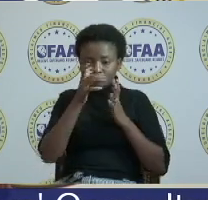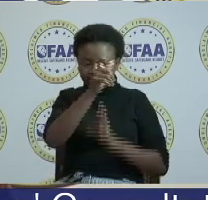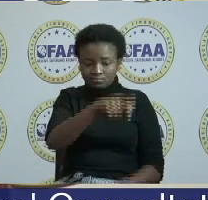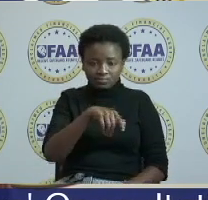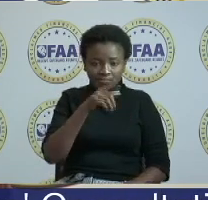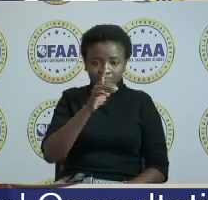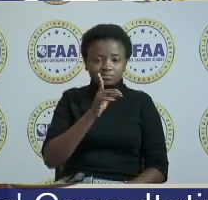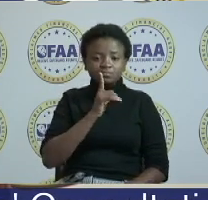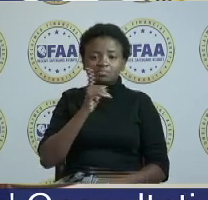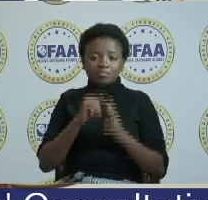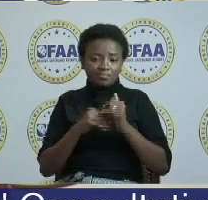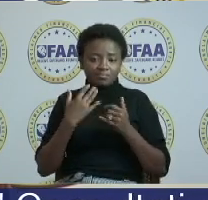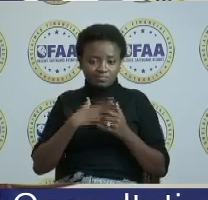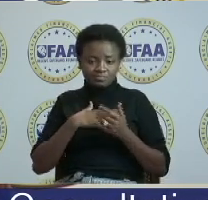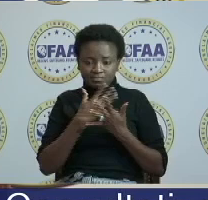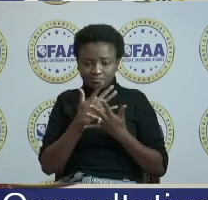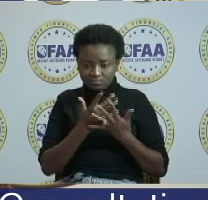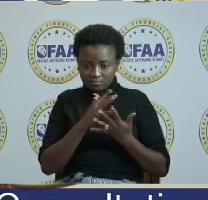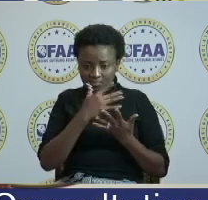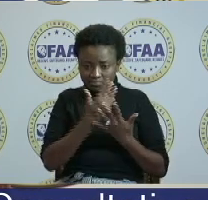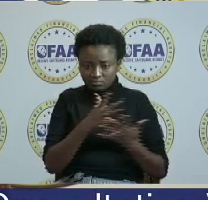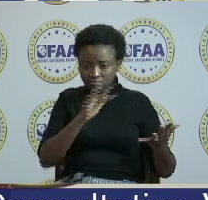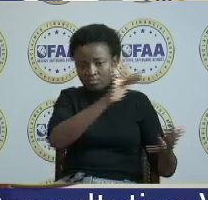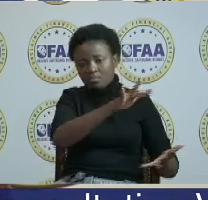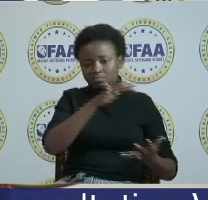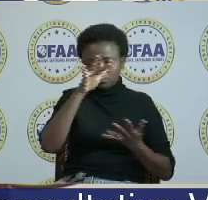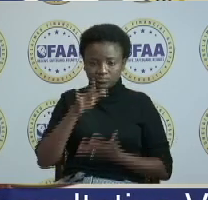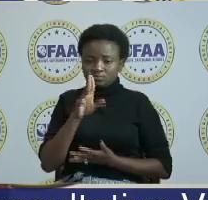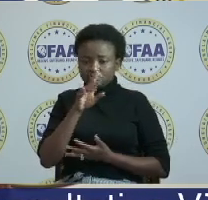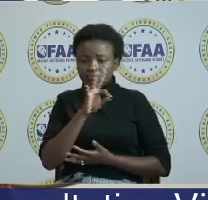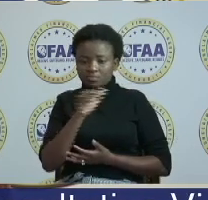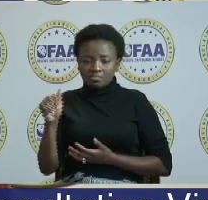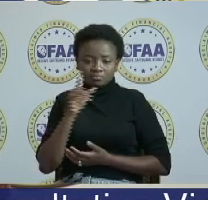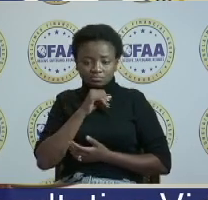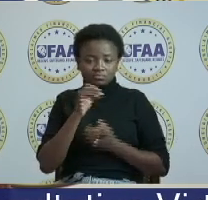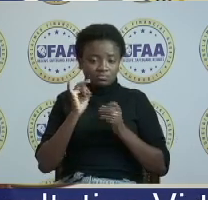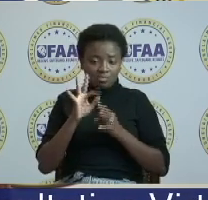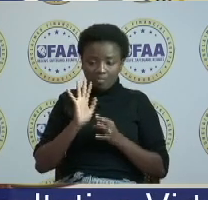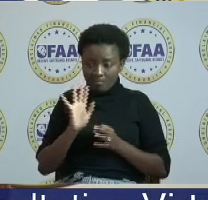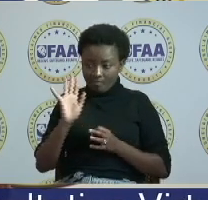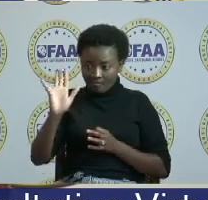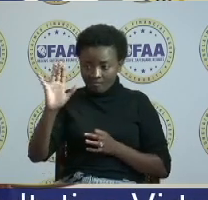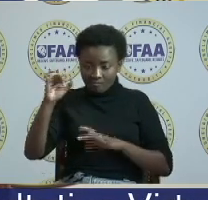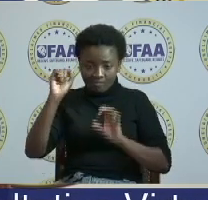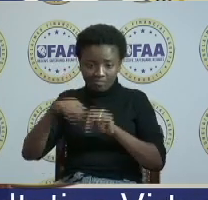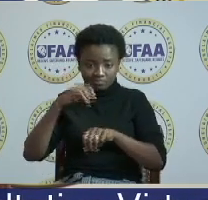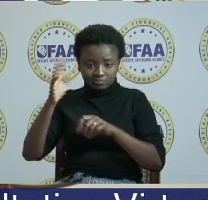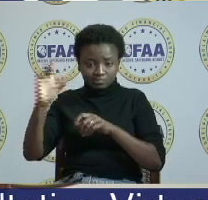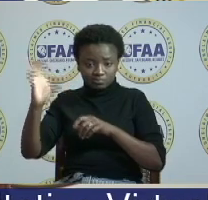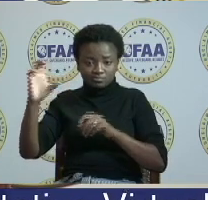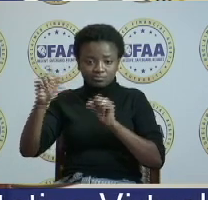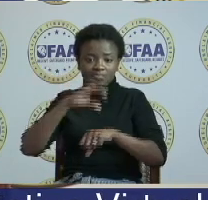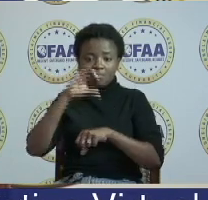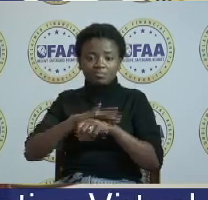yes, my assets have been submitted here. If the holder can be able to reunite most of the assets, we will be very